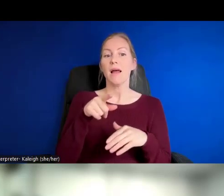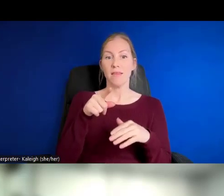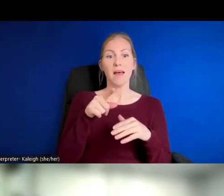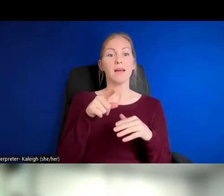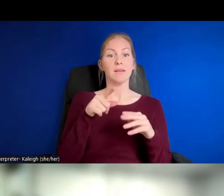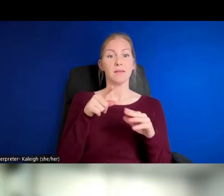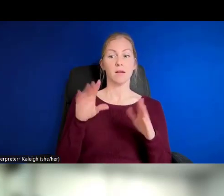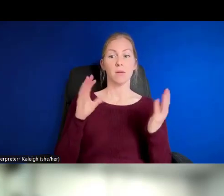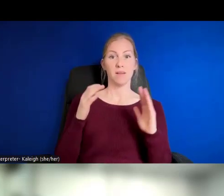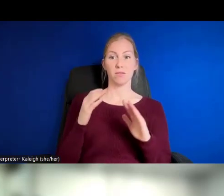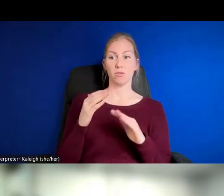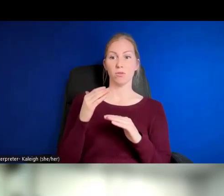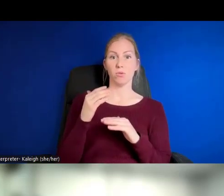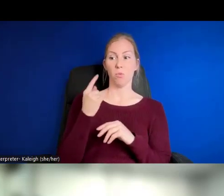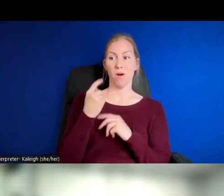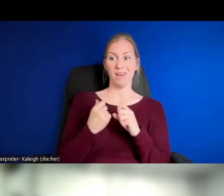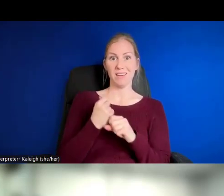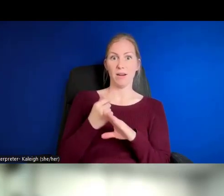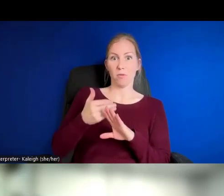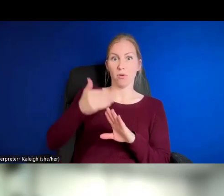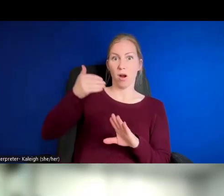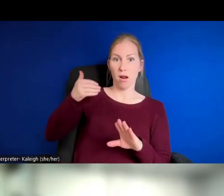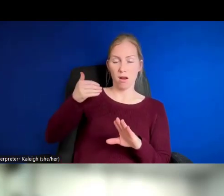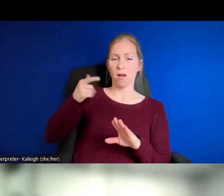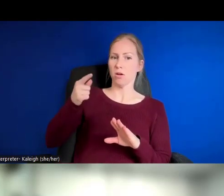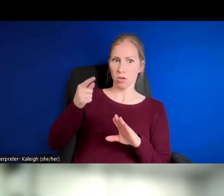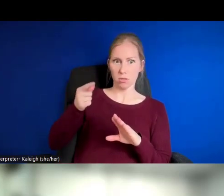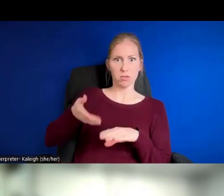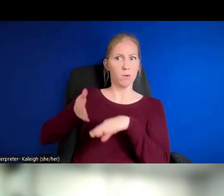36% compared to only a year prior.